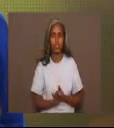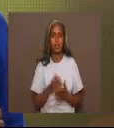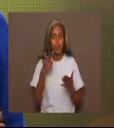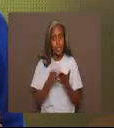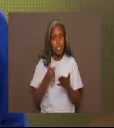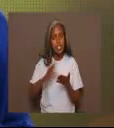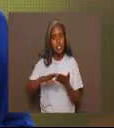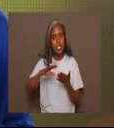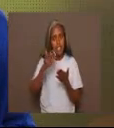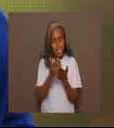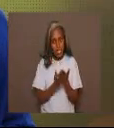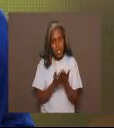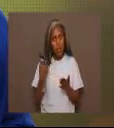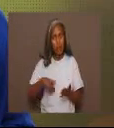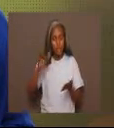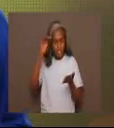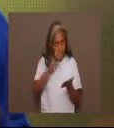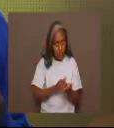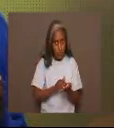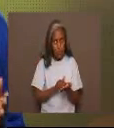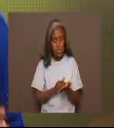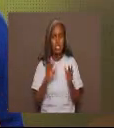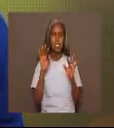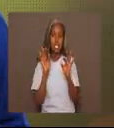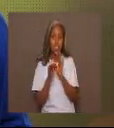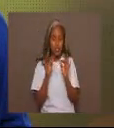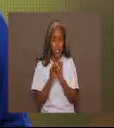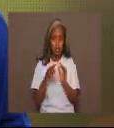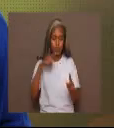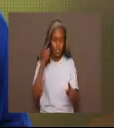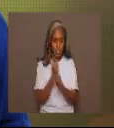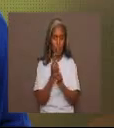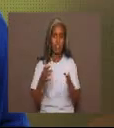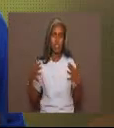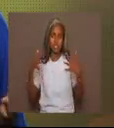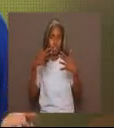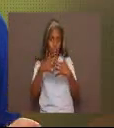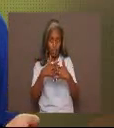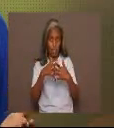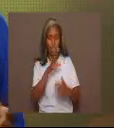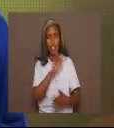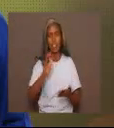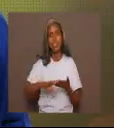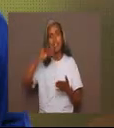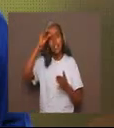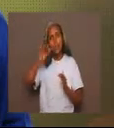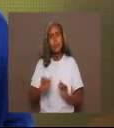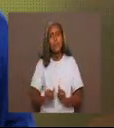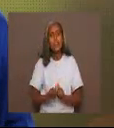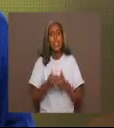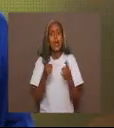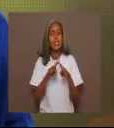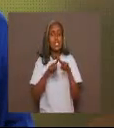we reviewed the definition of a definite integral and learned how it